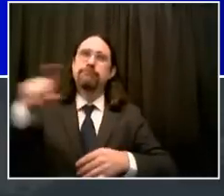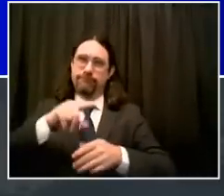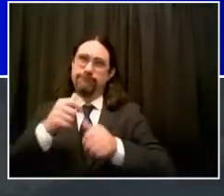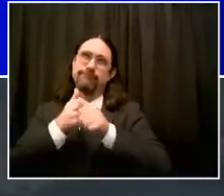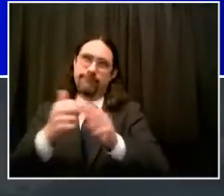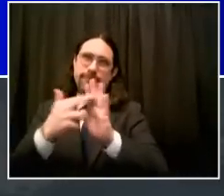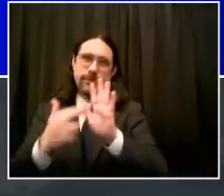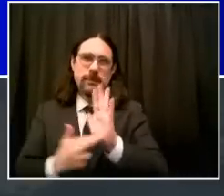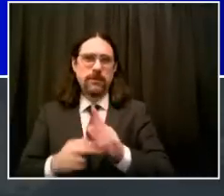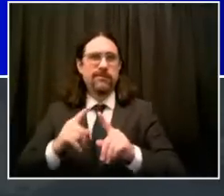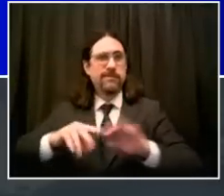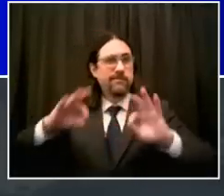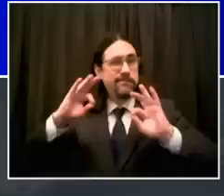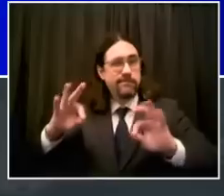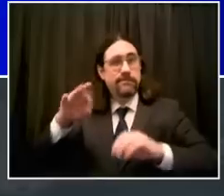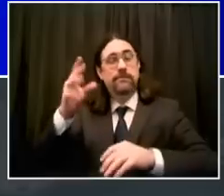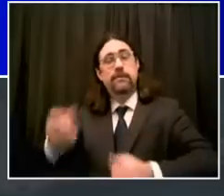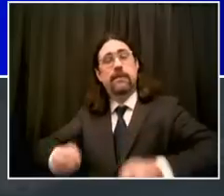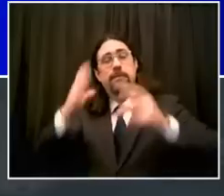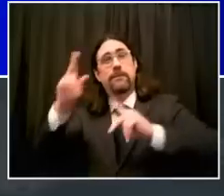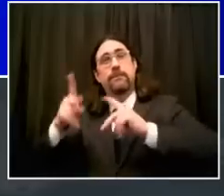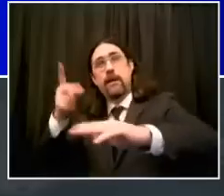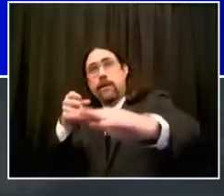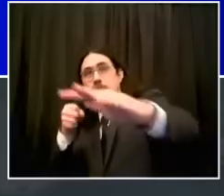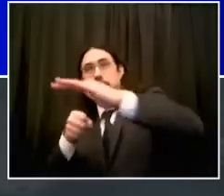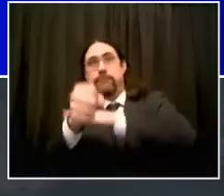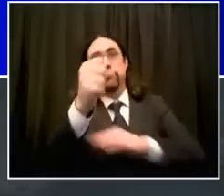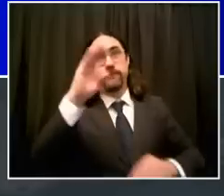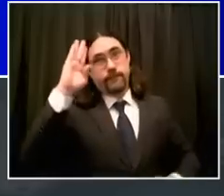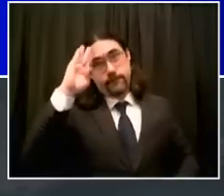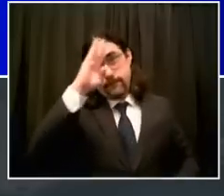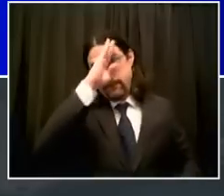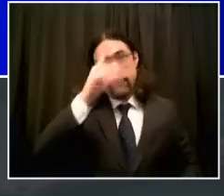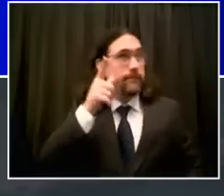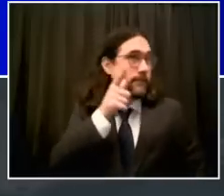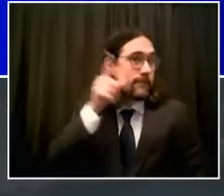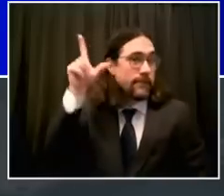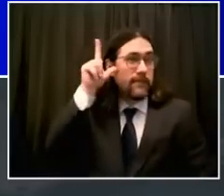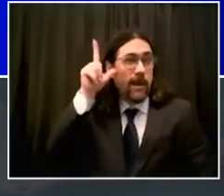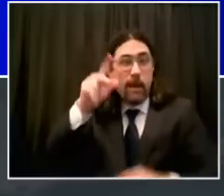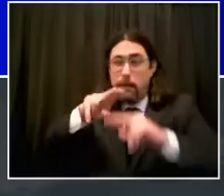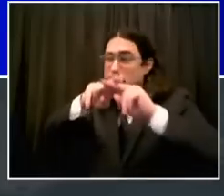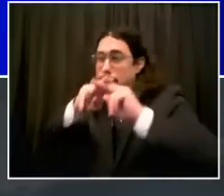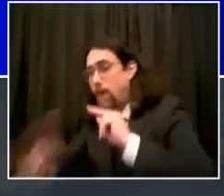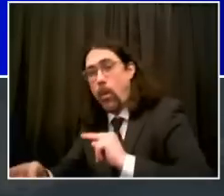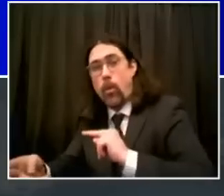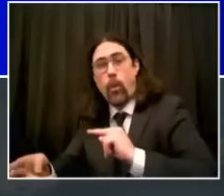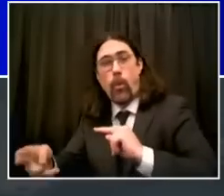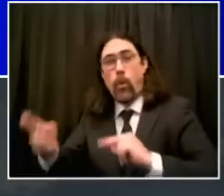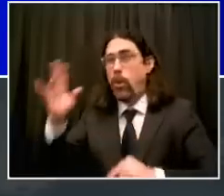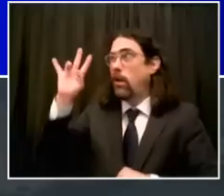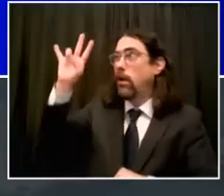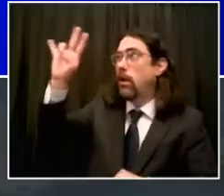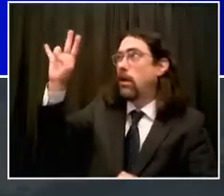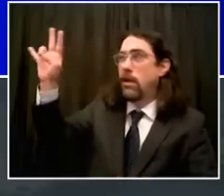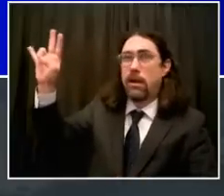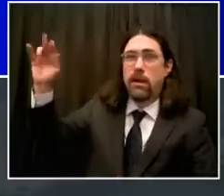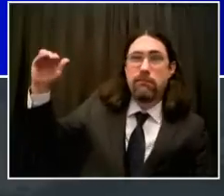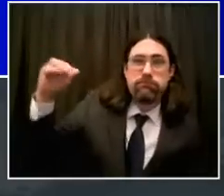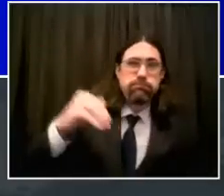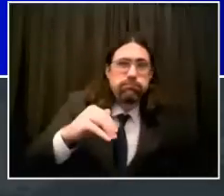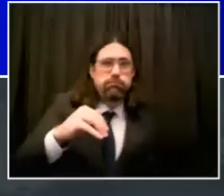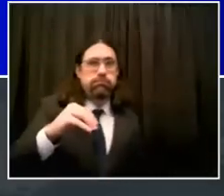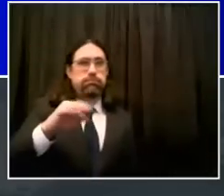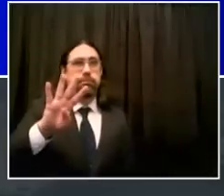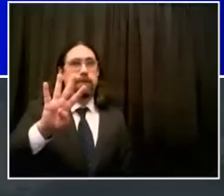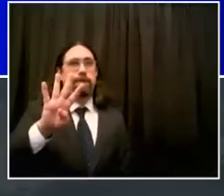from 77 to 48. That's amazing. Now, under 50 people admitted to the hospital in a day for COVID-19. That's a